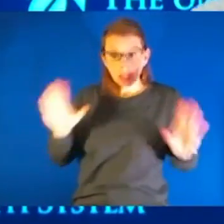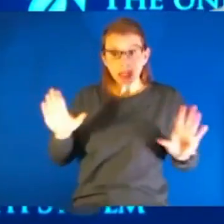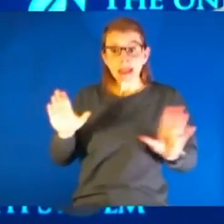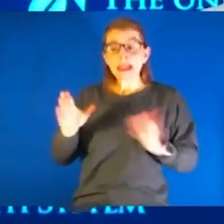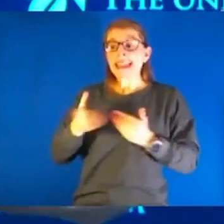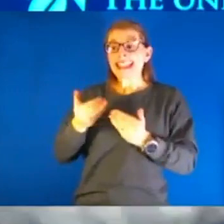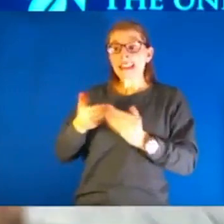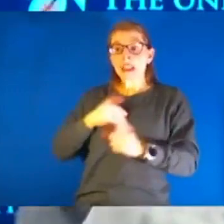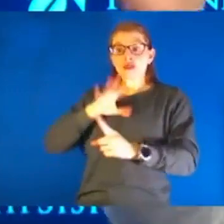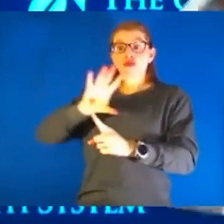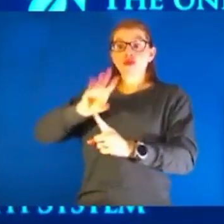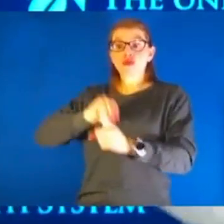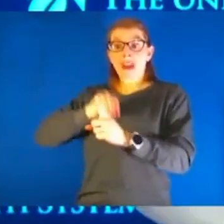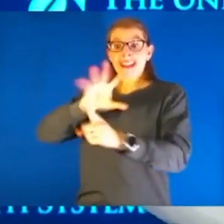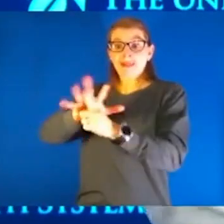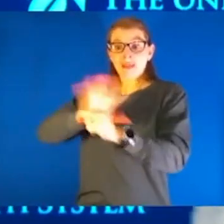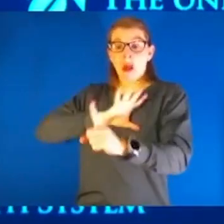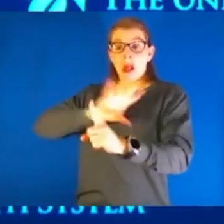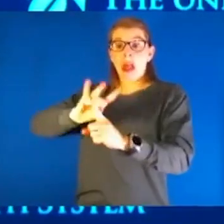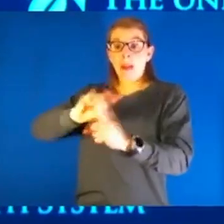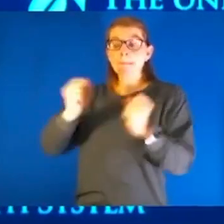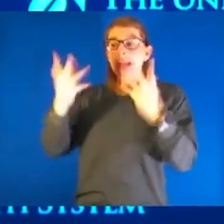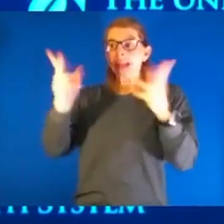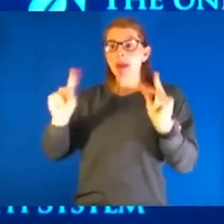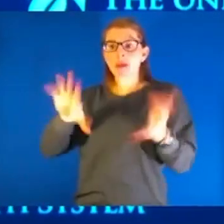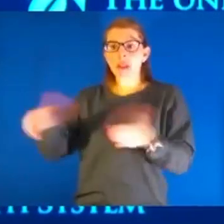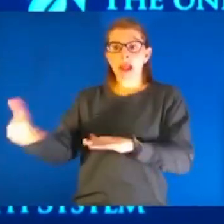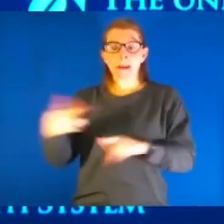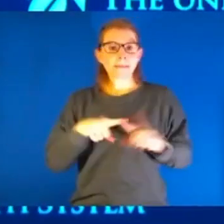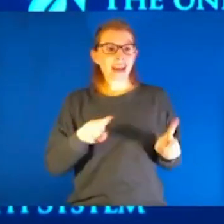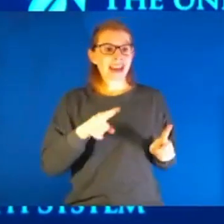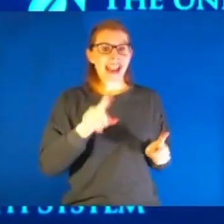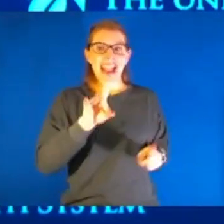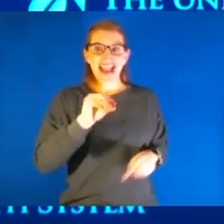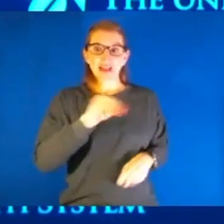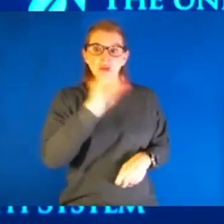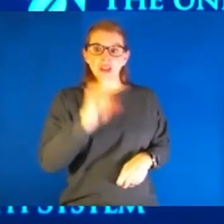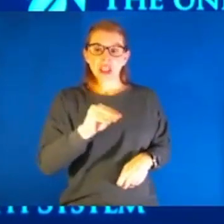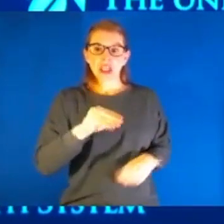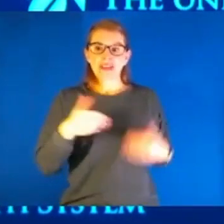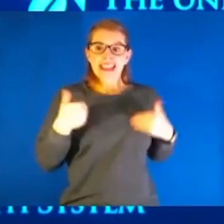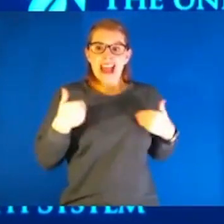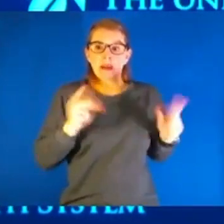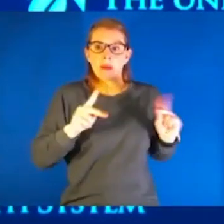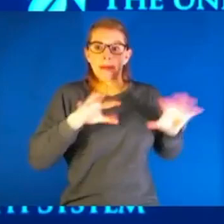many people die. But to watch 80% of your young population die in the hospital was, I think,